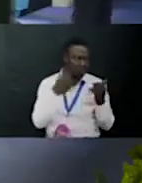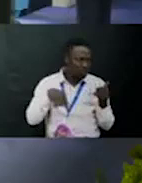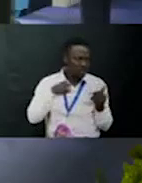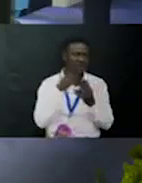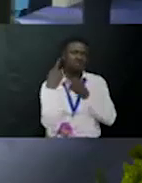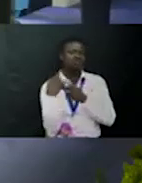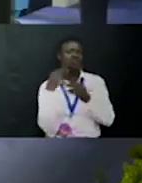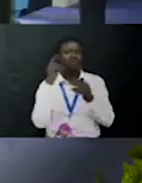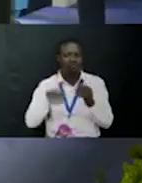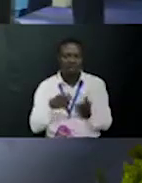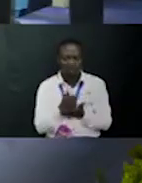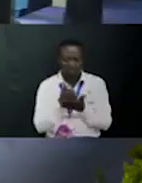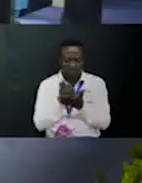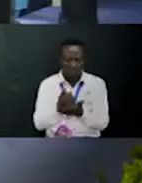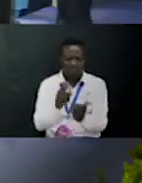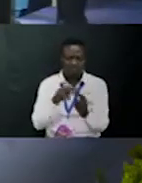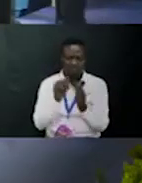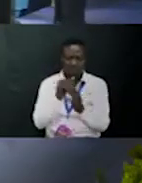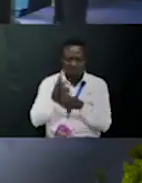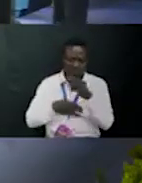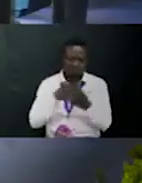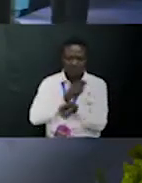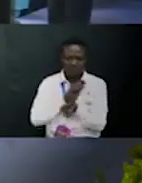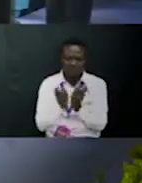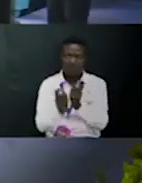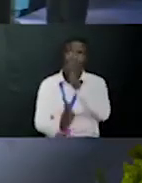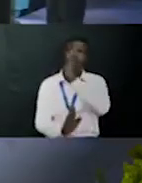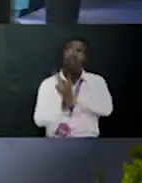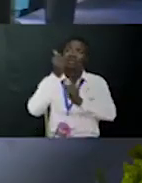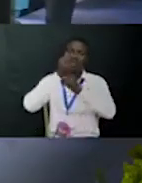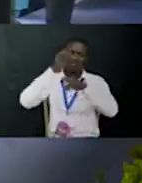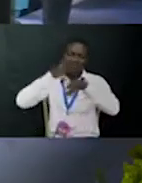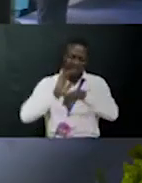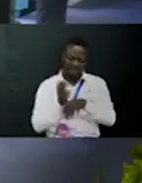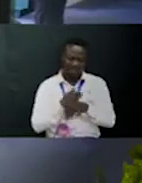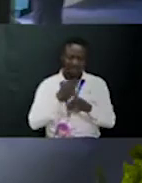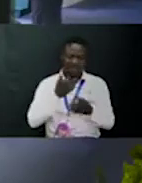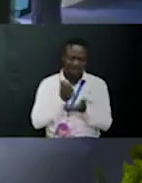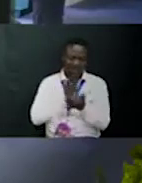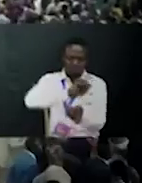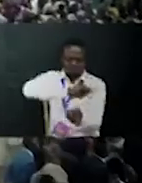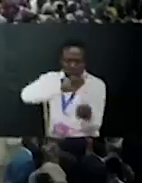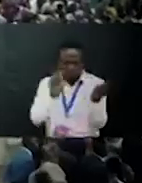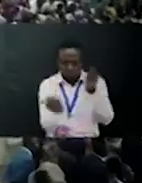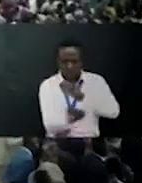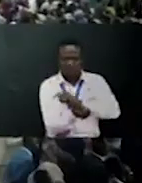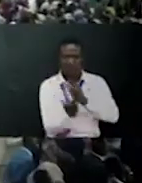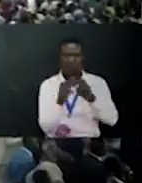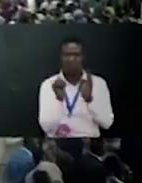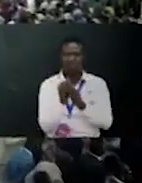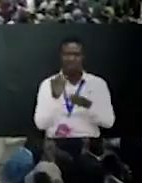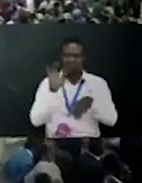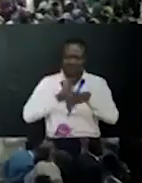Yes. You will become supernatural people. That he by us is going to turn the church